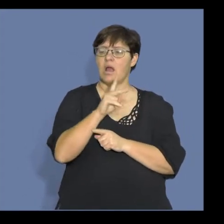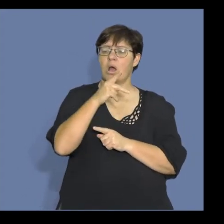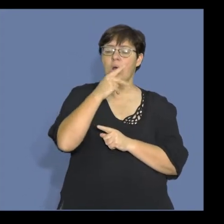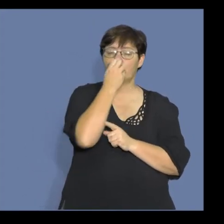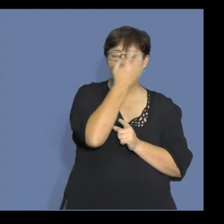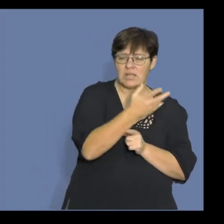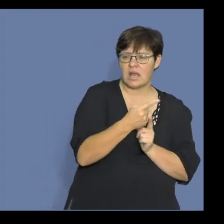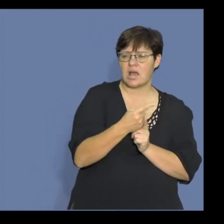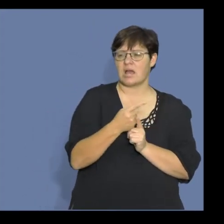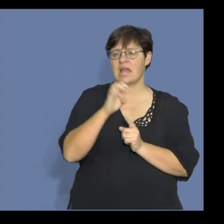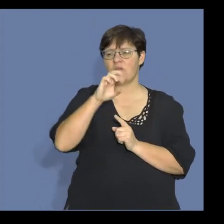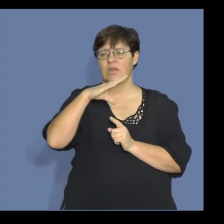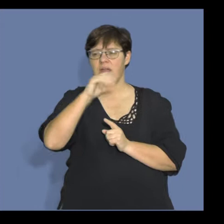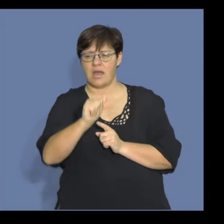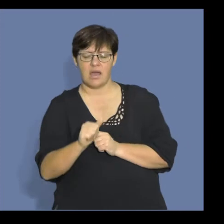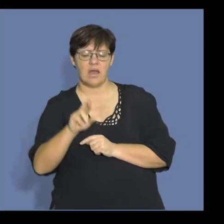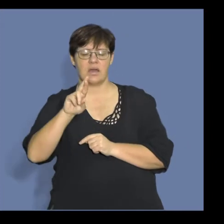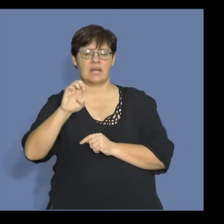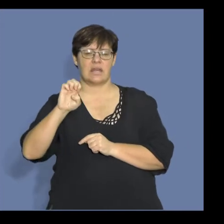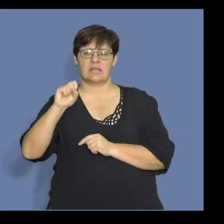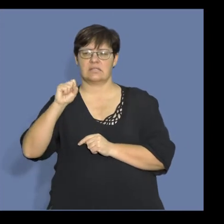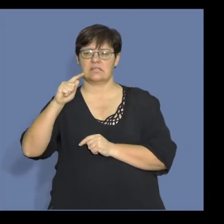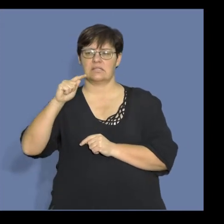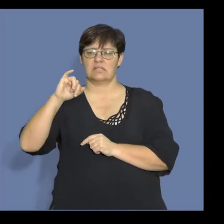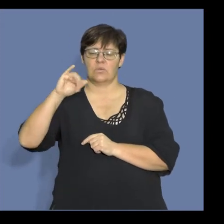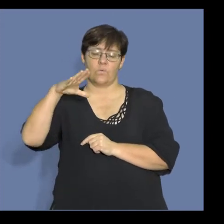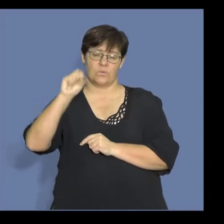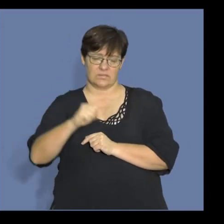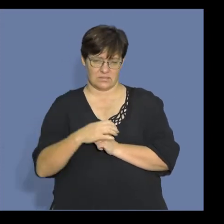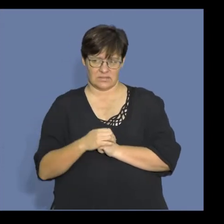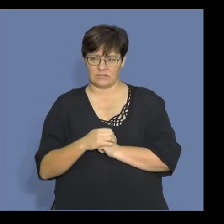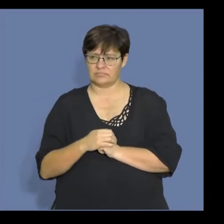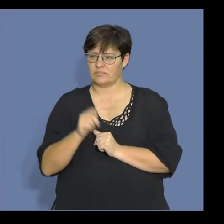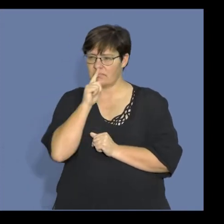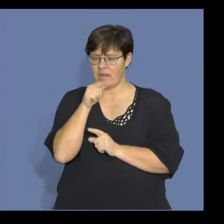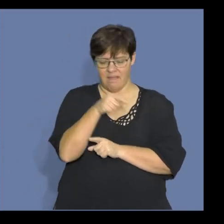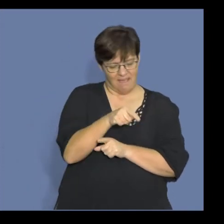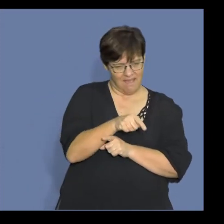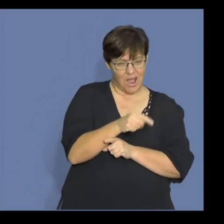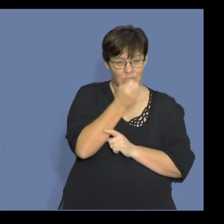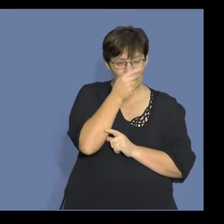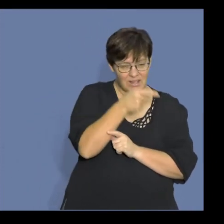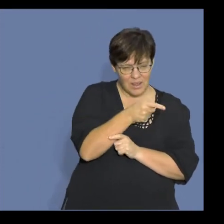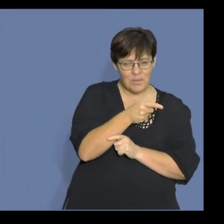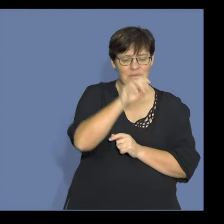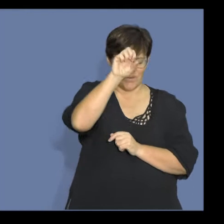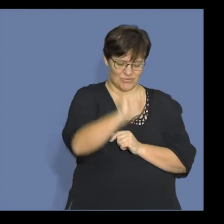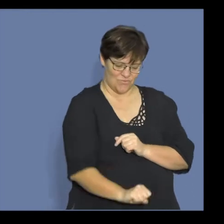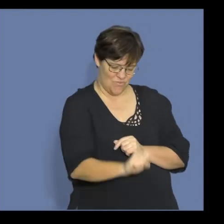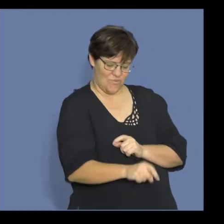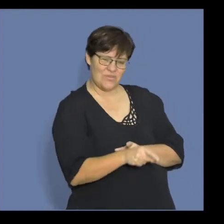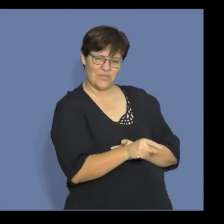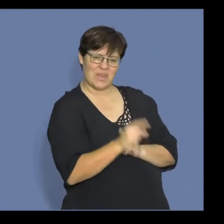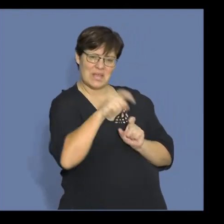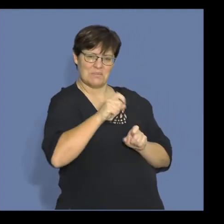in biomes that have proteas, ericas, and your ristios. So again, here on the map, clearly seeing an